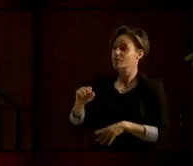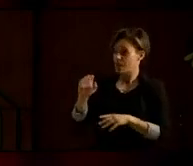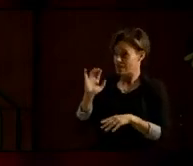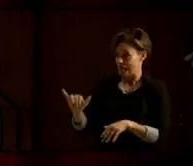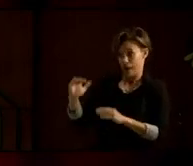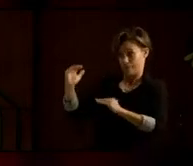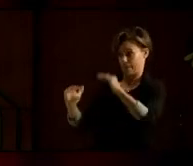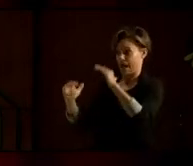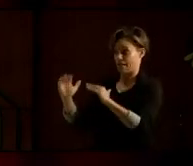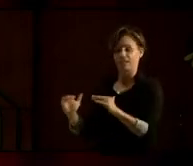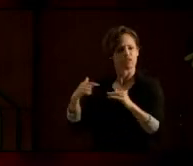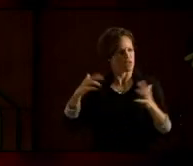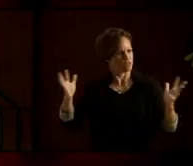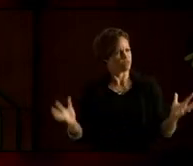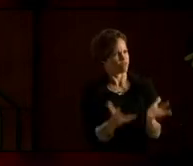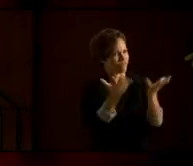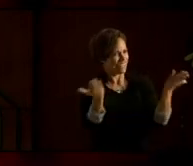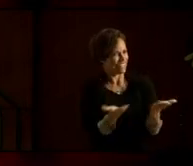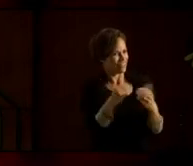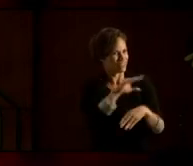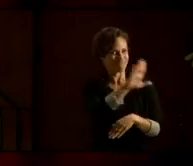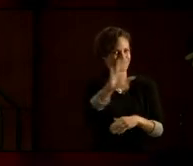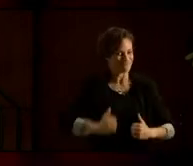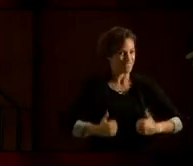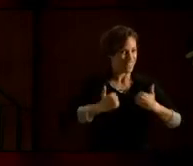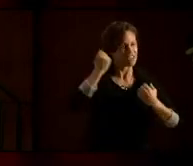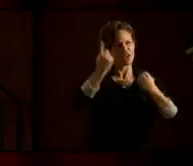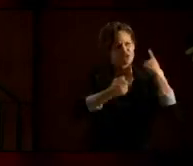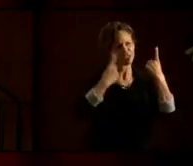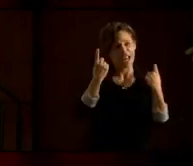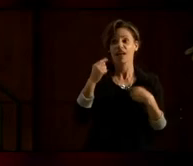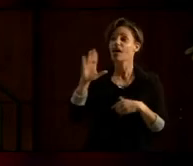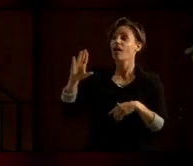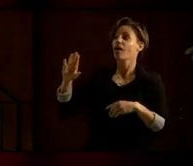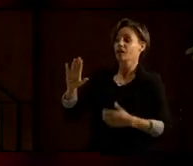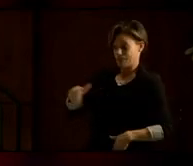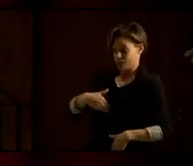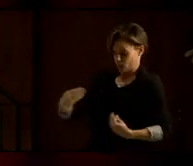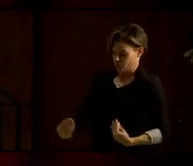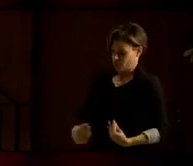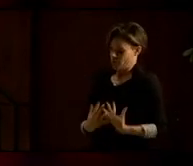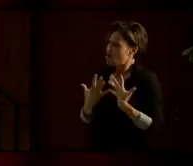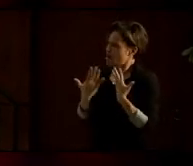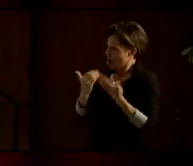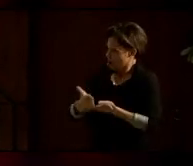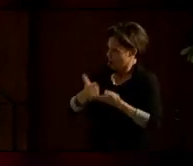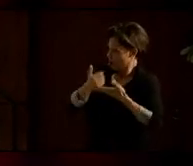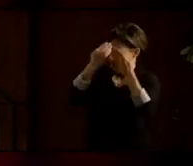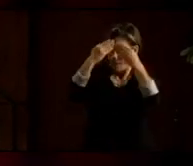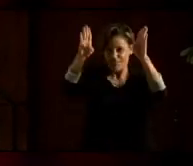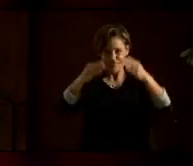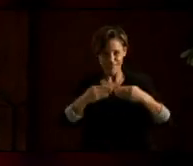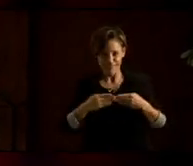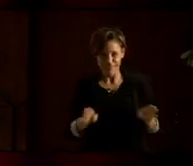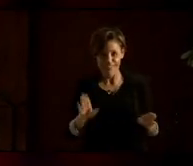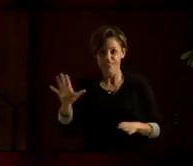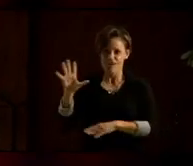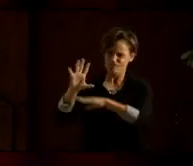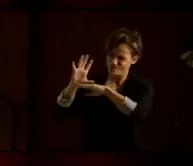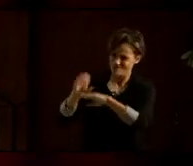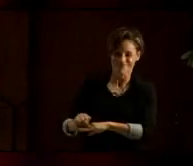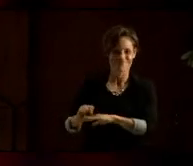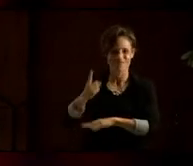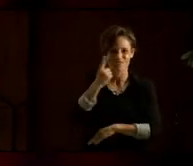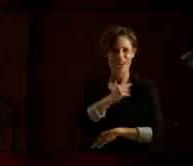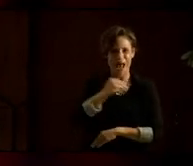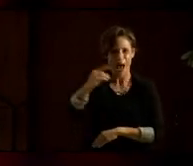balance in life as understanding. We find inspiration in the Kumeyaay spirit to open our minds and hearts. It is a legacy of the red and